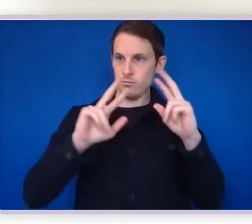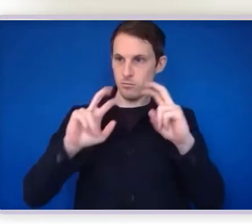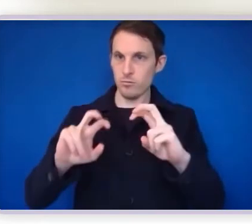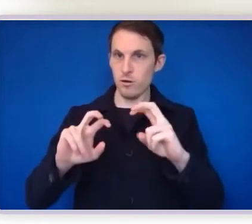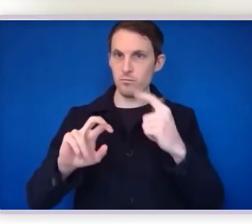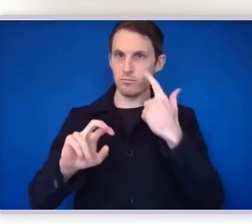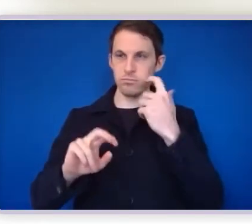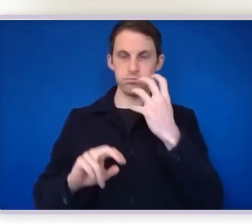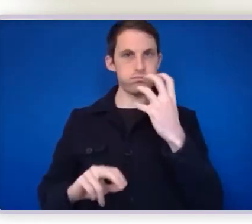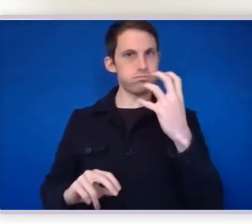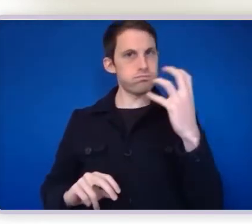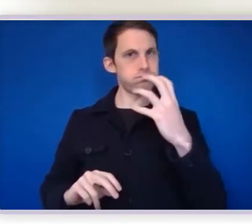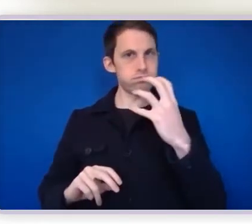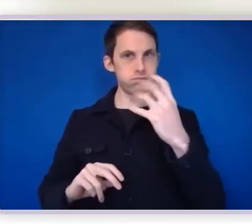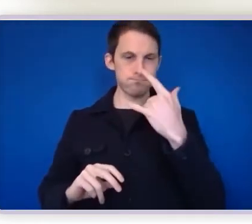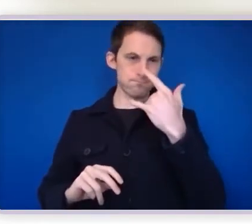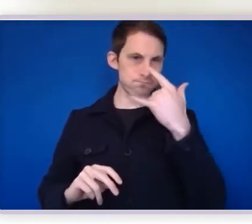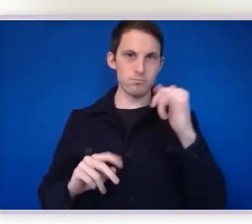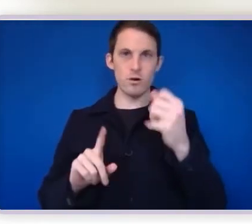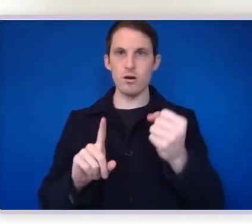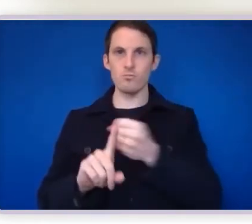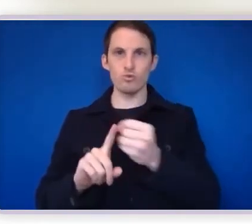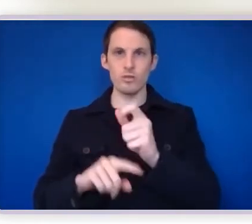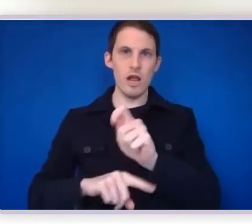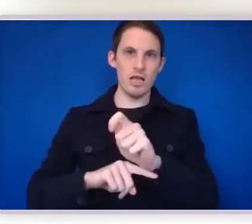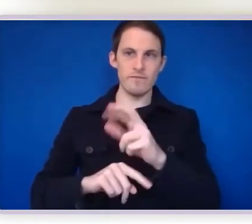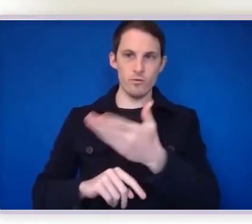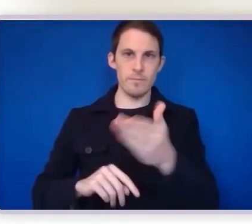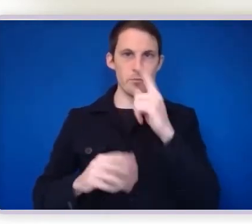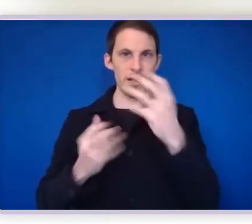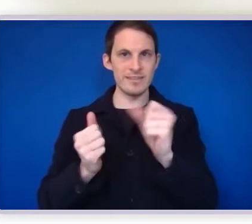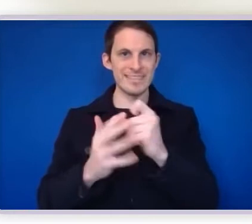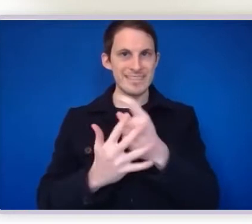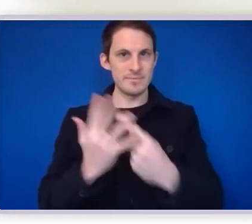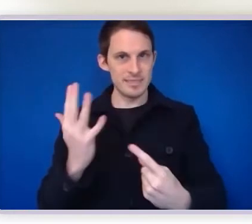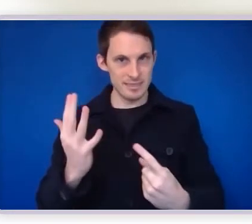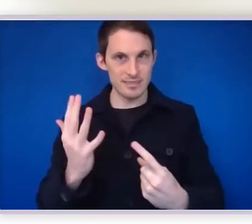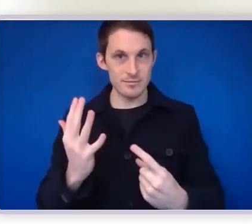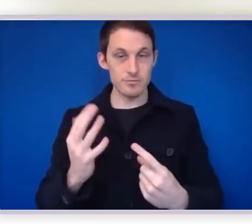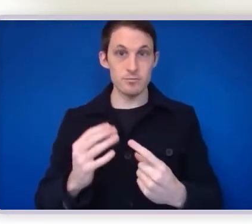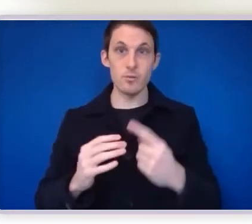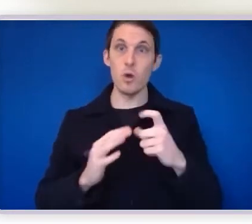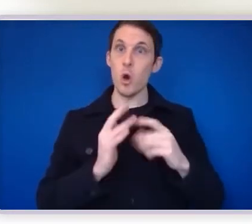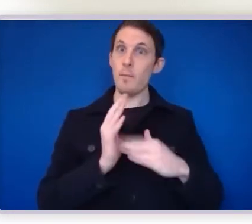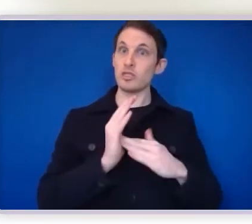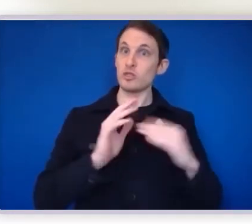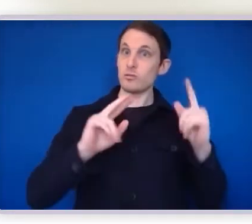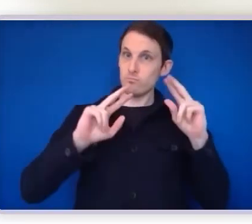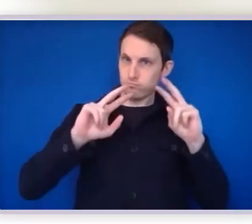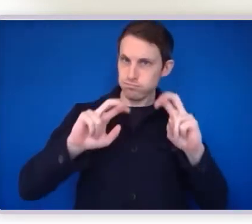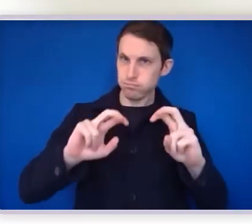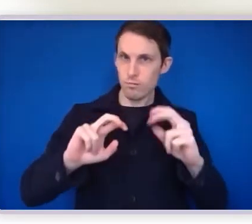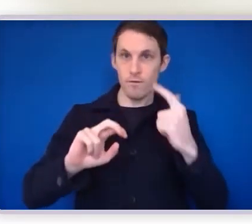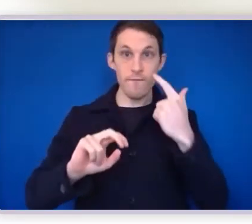and neglect of people with disabilities. The Commission found that, of course, the vast majority of workers in this